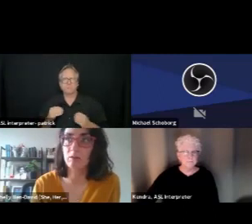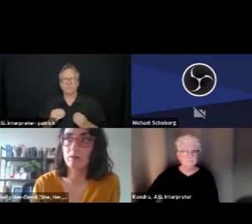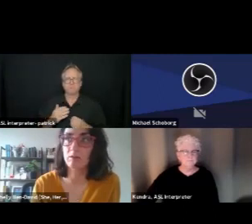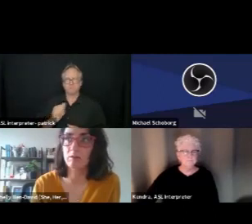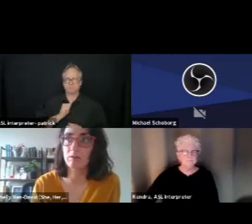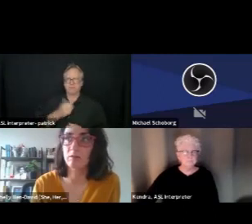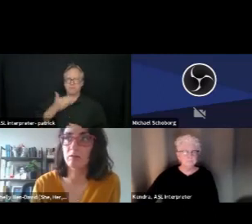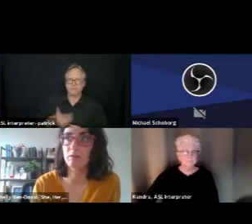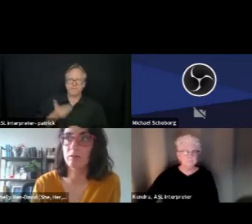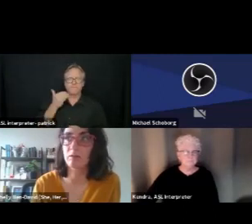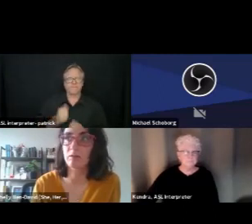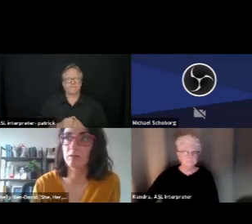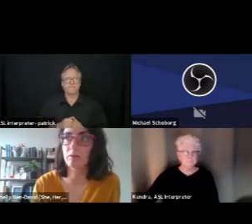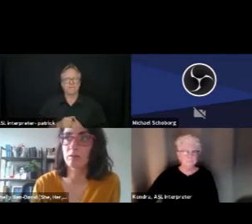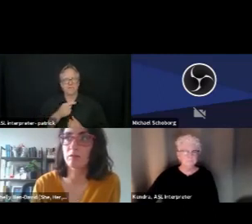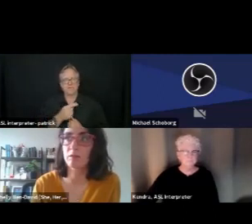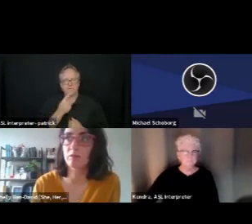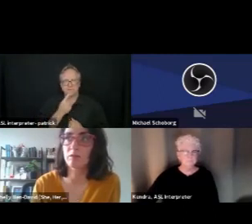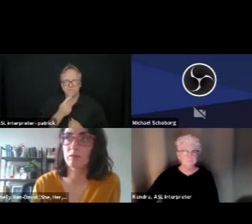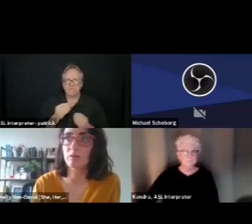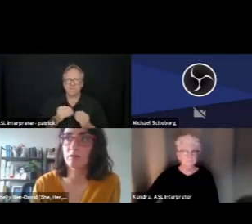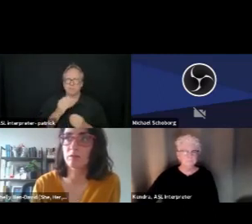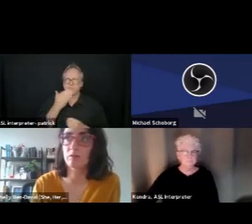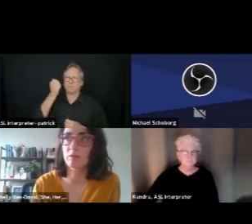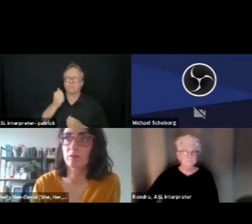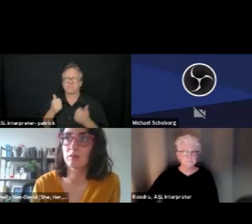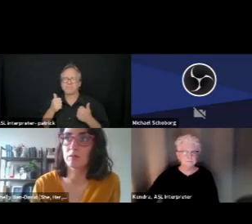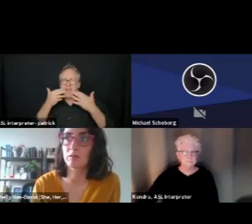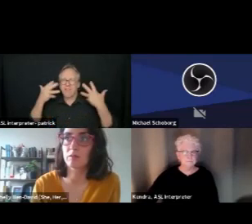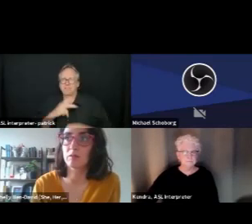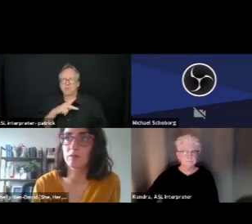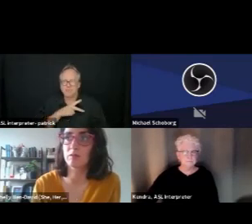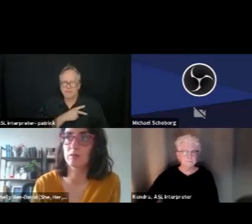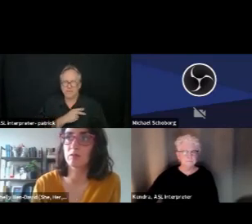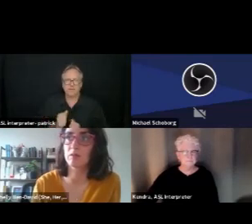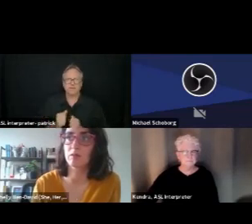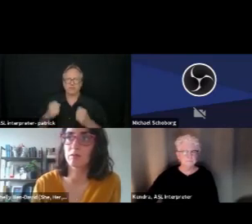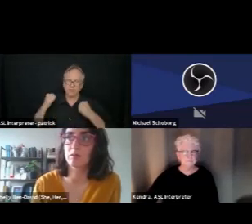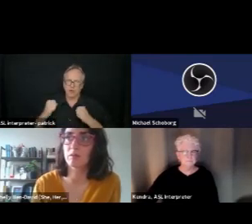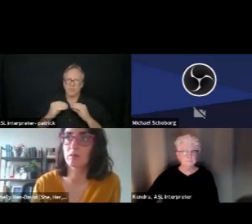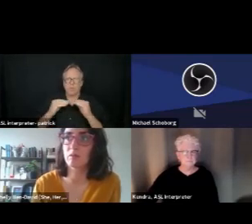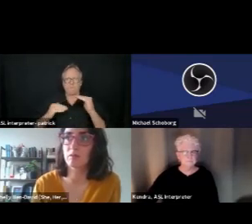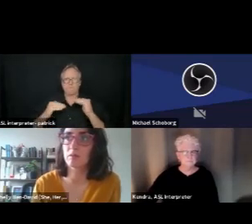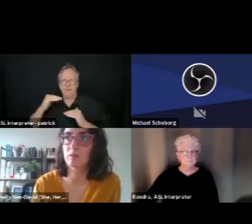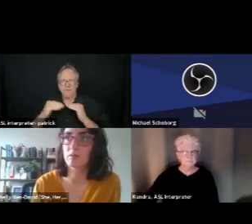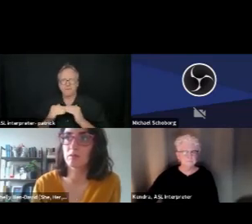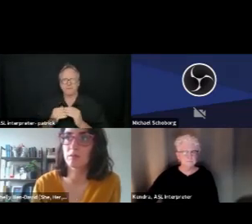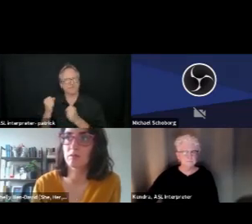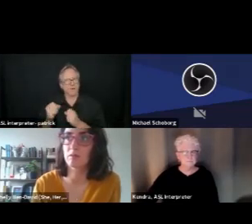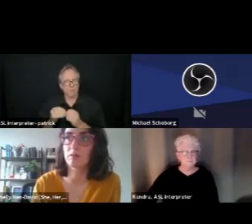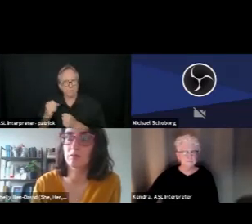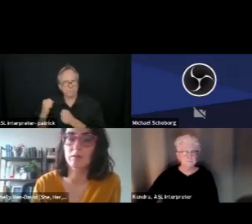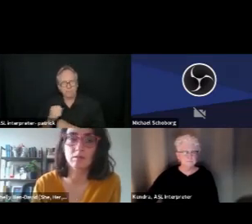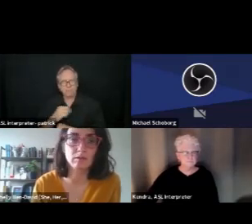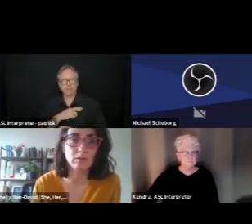cells, and they experienced improved personality, stronger, more balanced spirituality and religiosity,